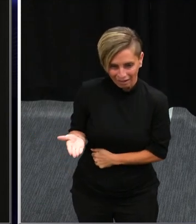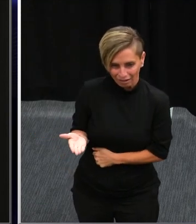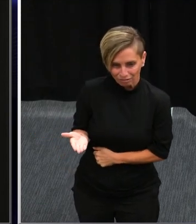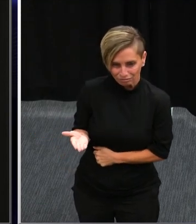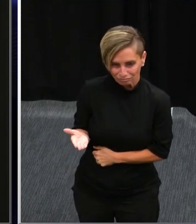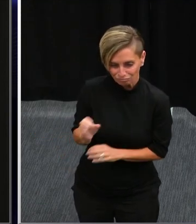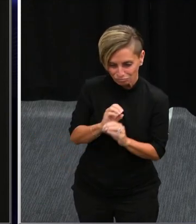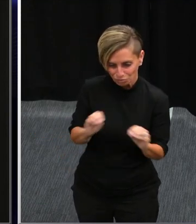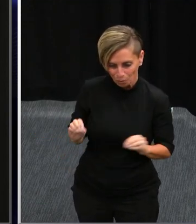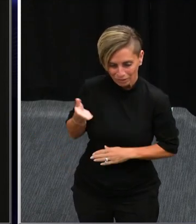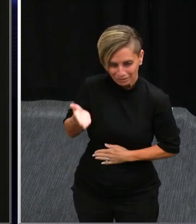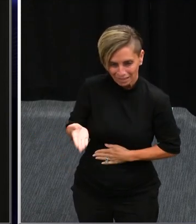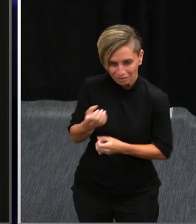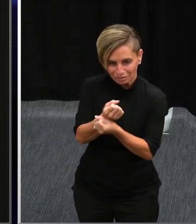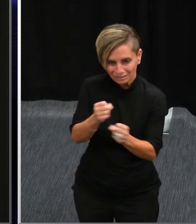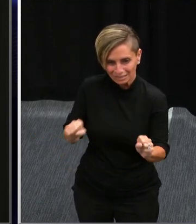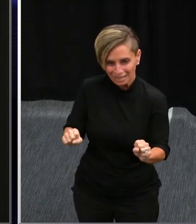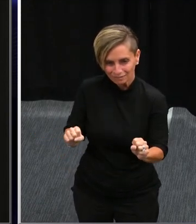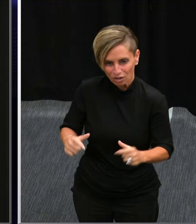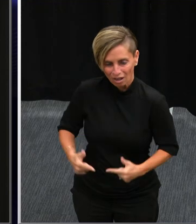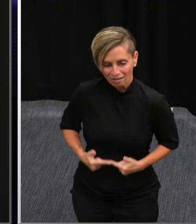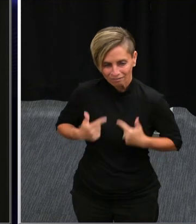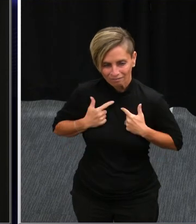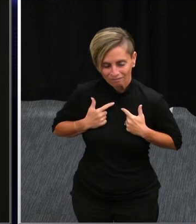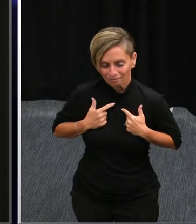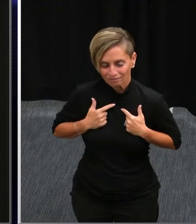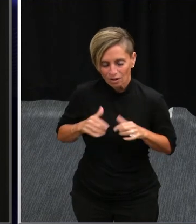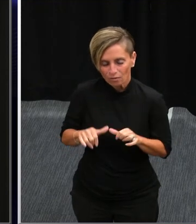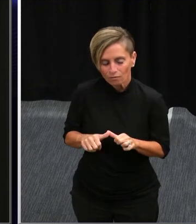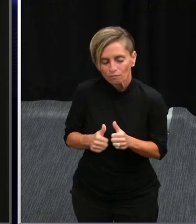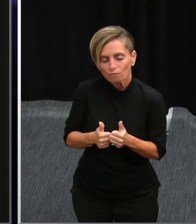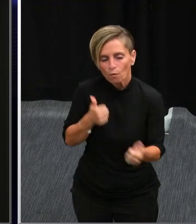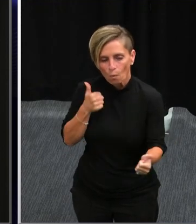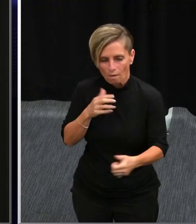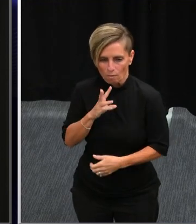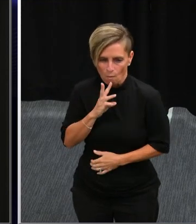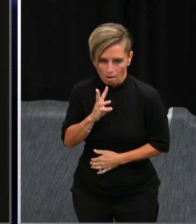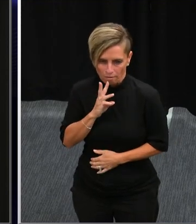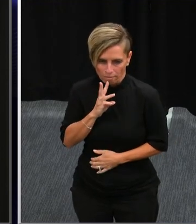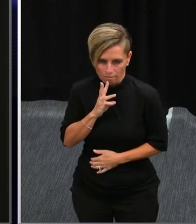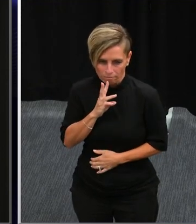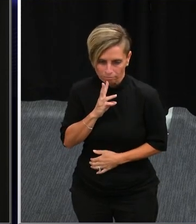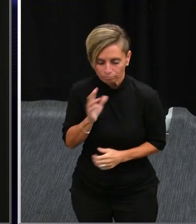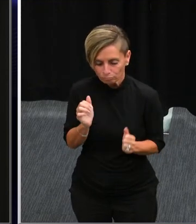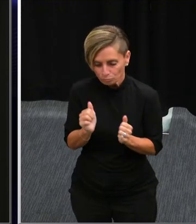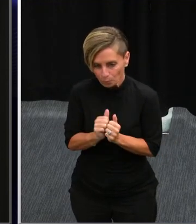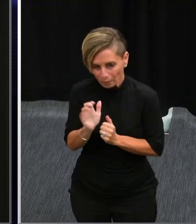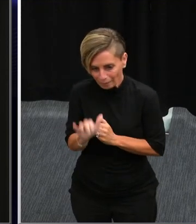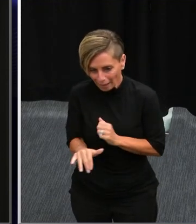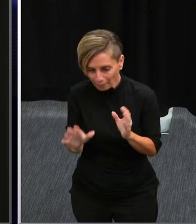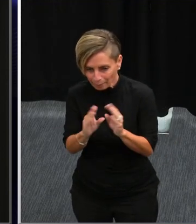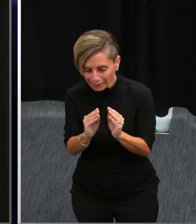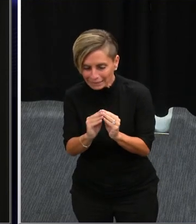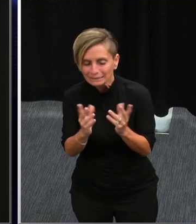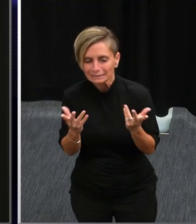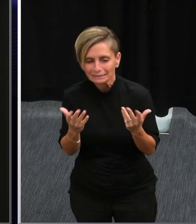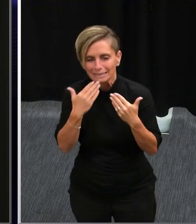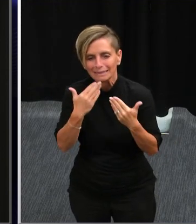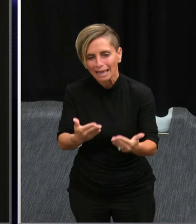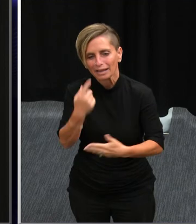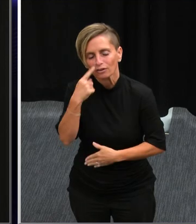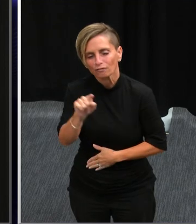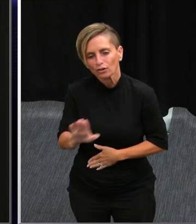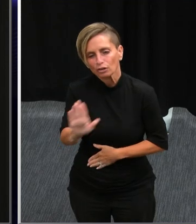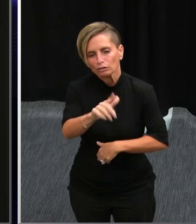save you, so please stay out of the water. With that, we say thank you for your time this evening and ask you to be